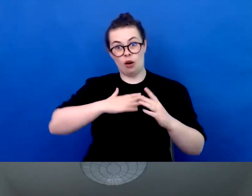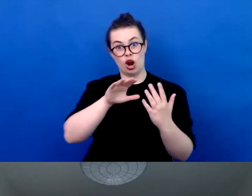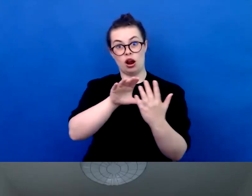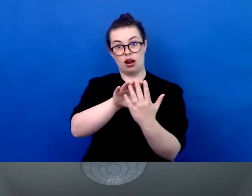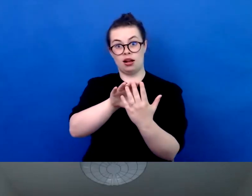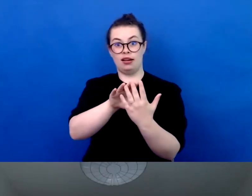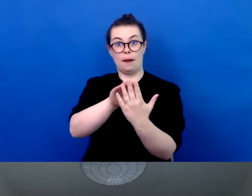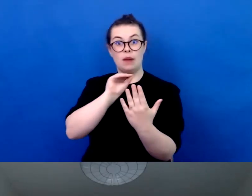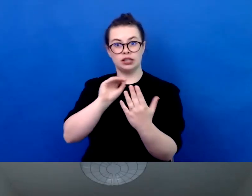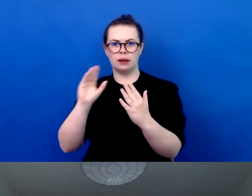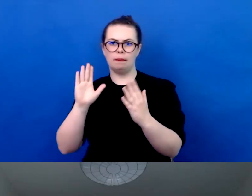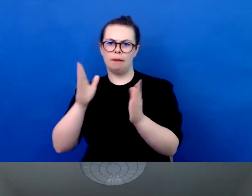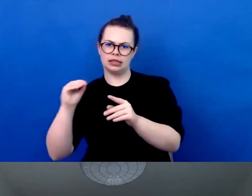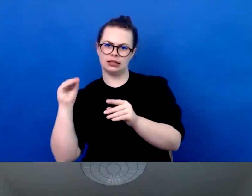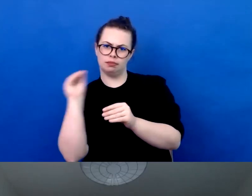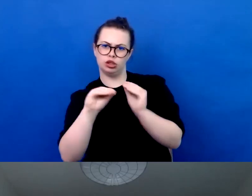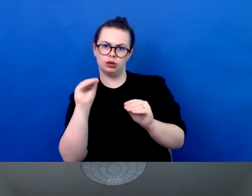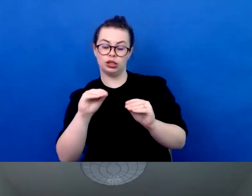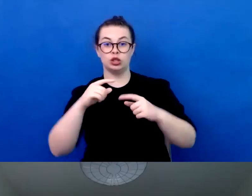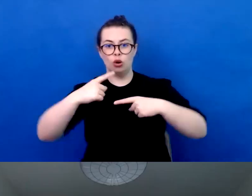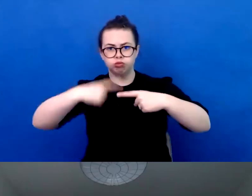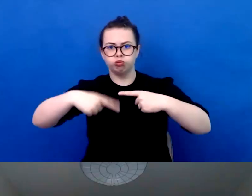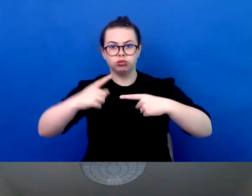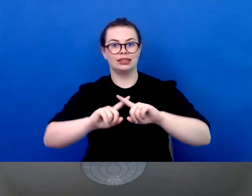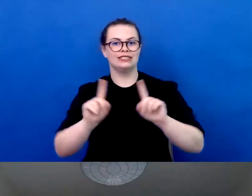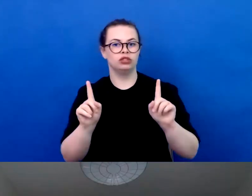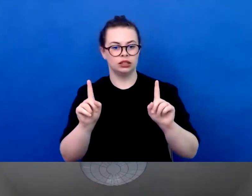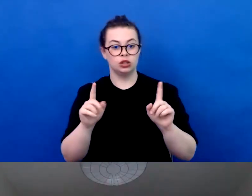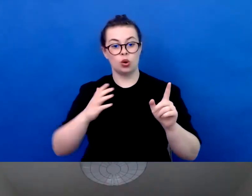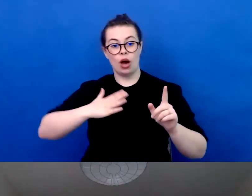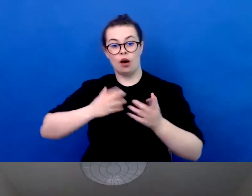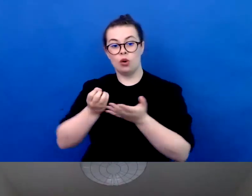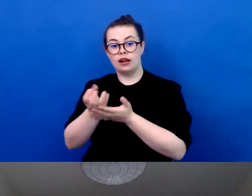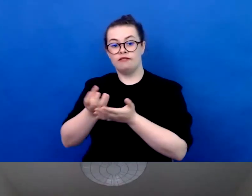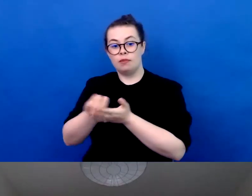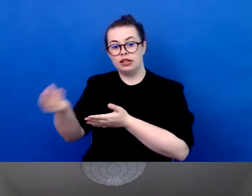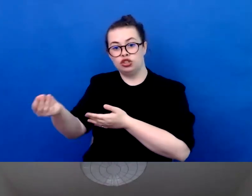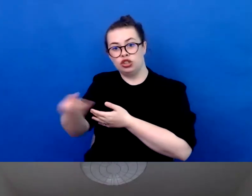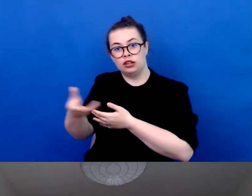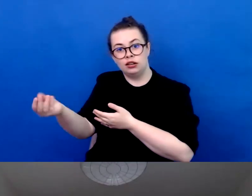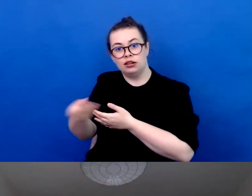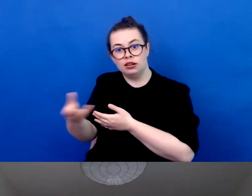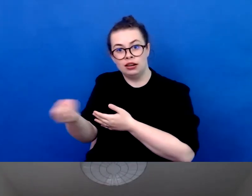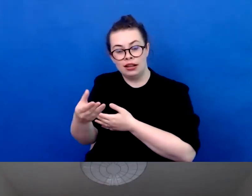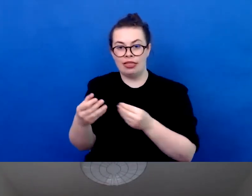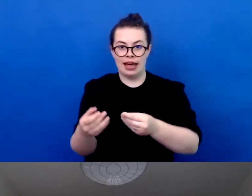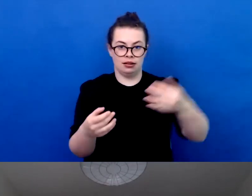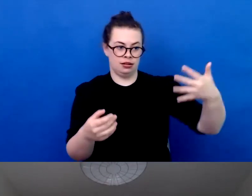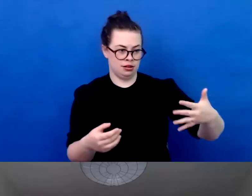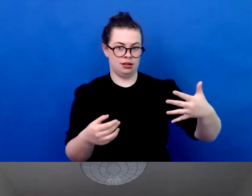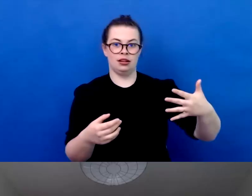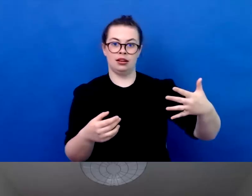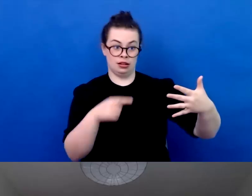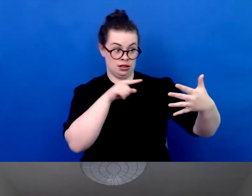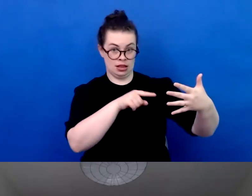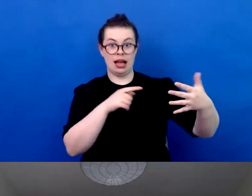which the model is actually building models. So it's using the information that the parser spits out and that the neural network